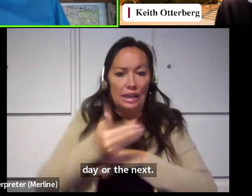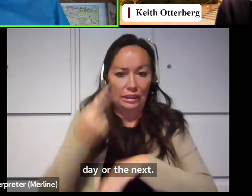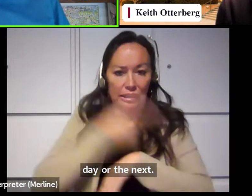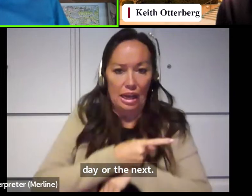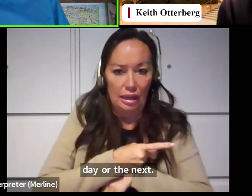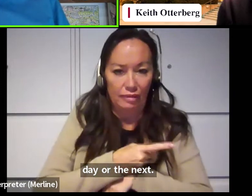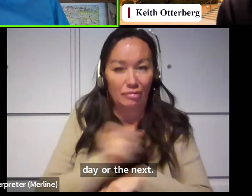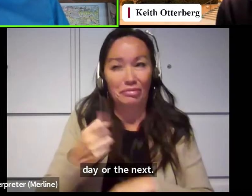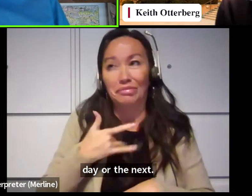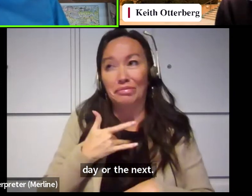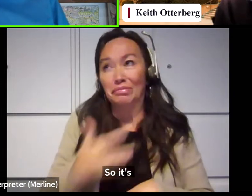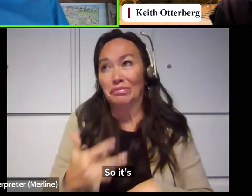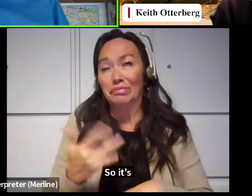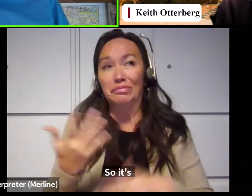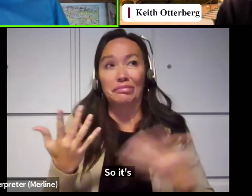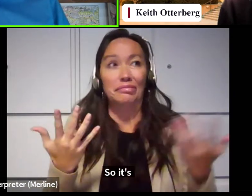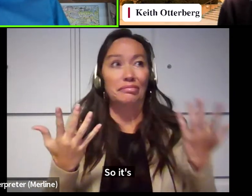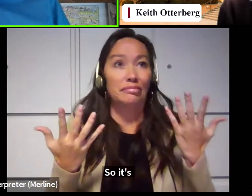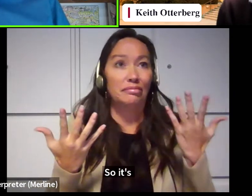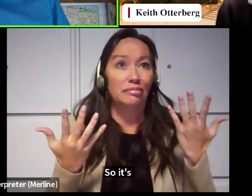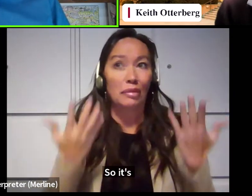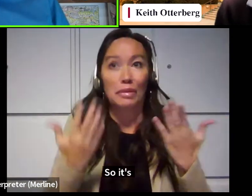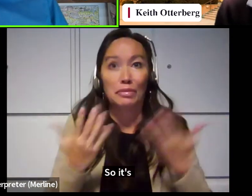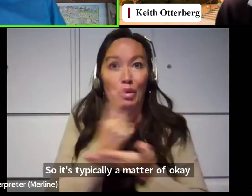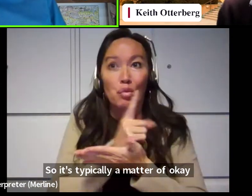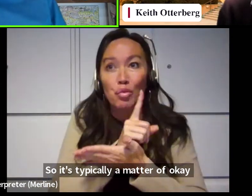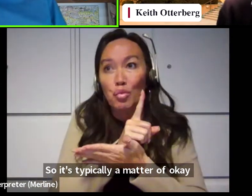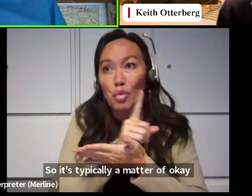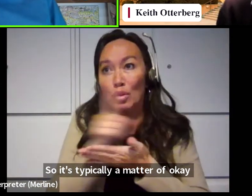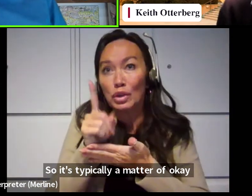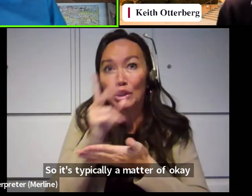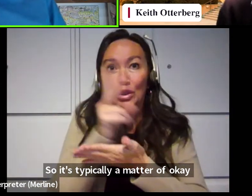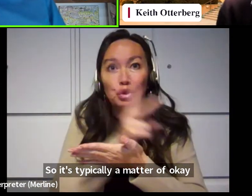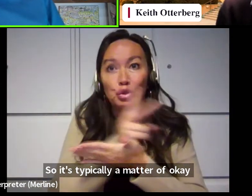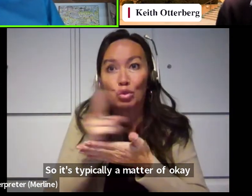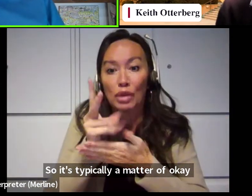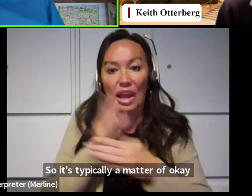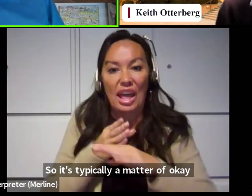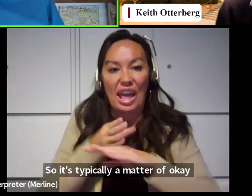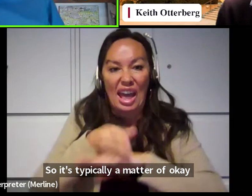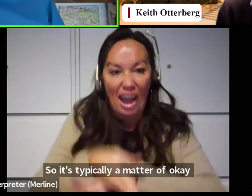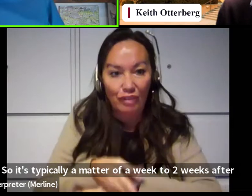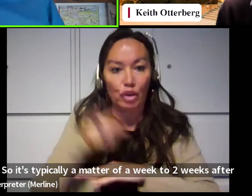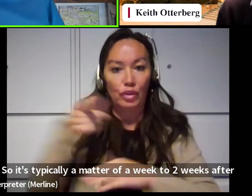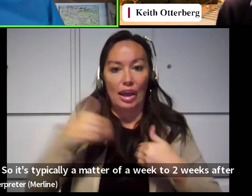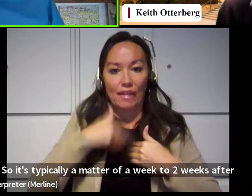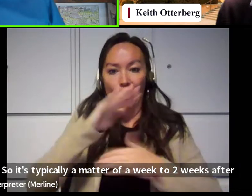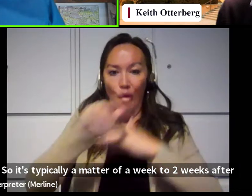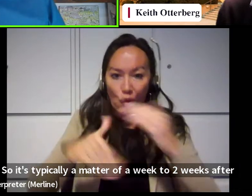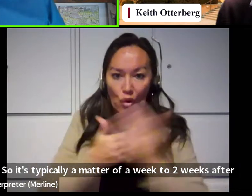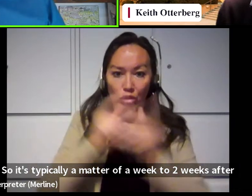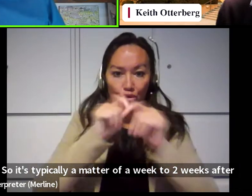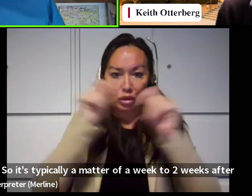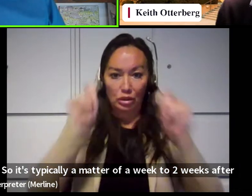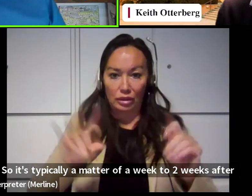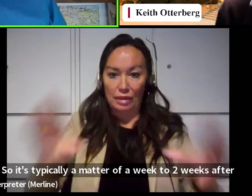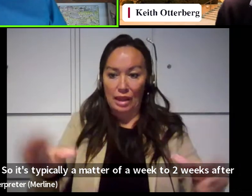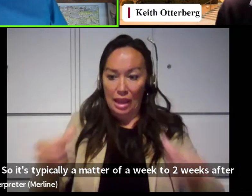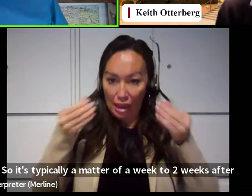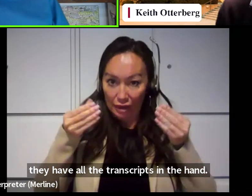typically a matter of a week to 2 weeks after they have all the transcripts in the hand.